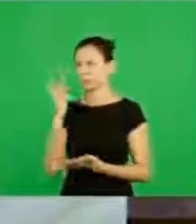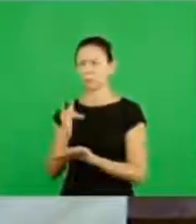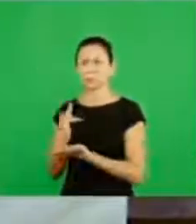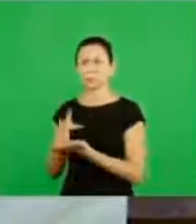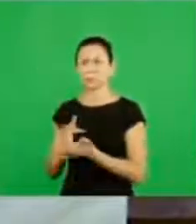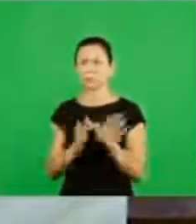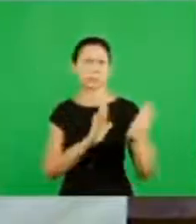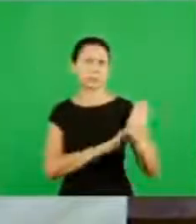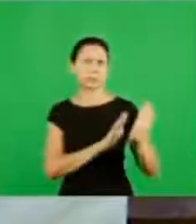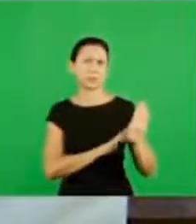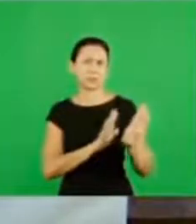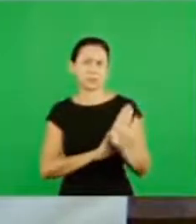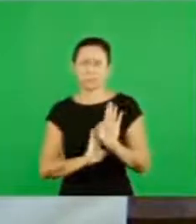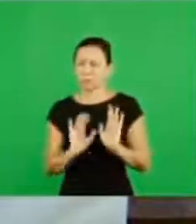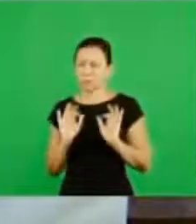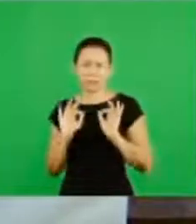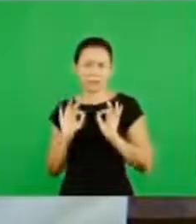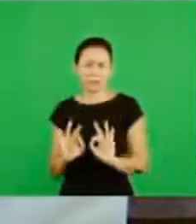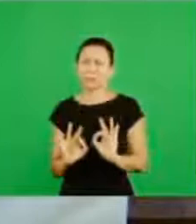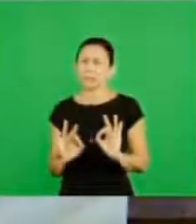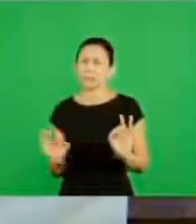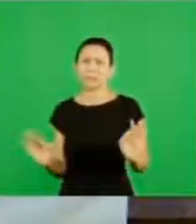that.